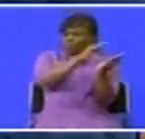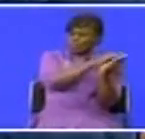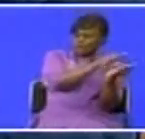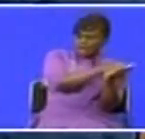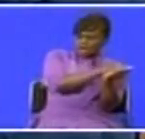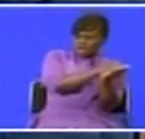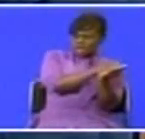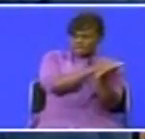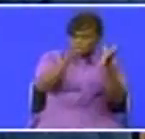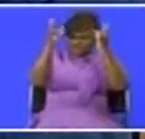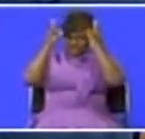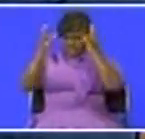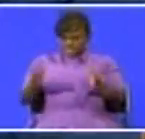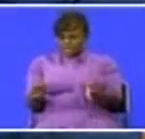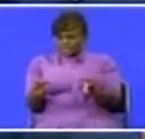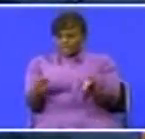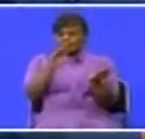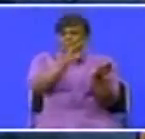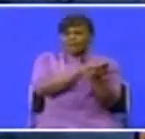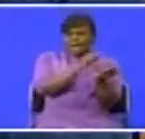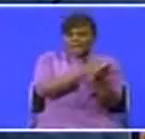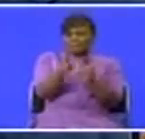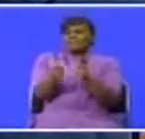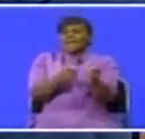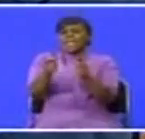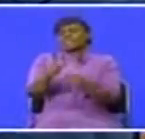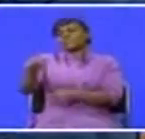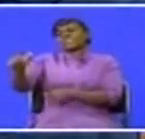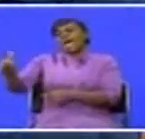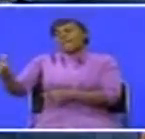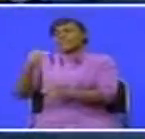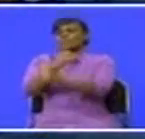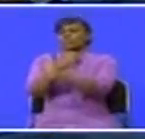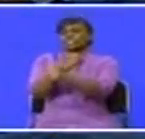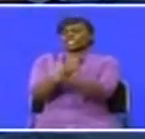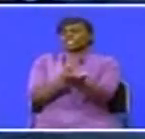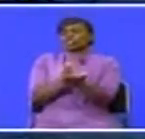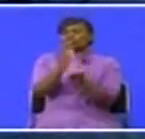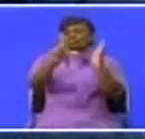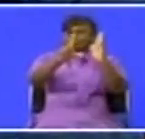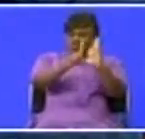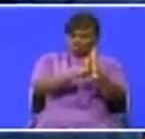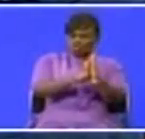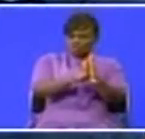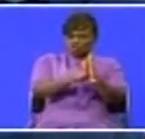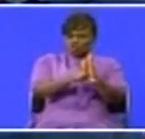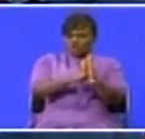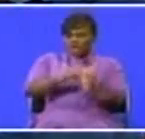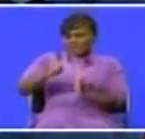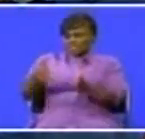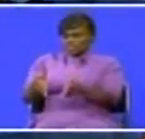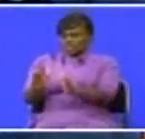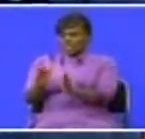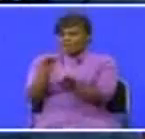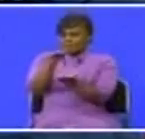actually opted to place a bank under a management that is protected by the law. Receivership is an alternative to filing